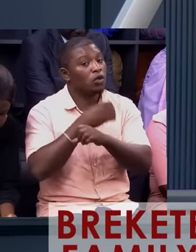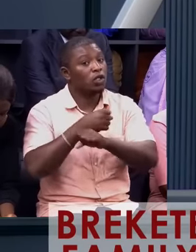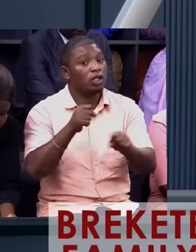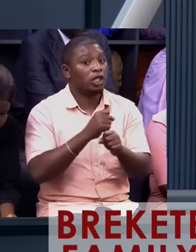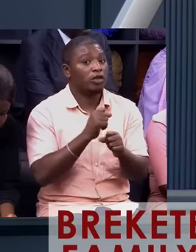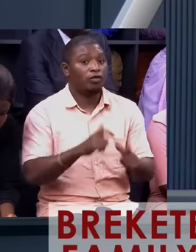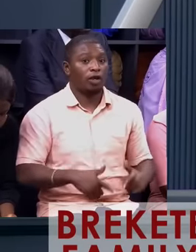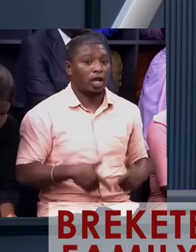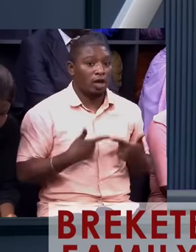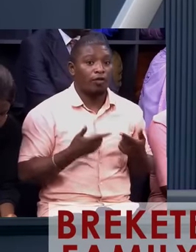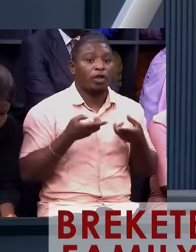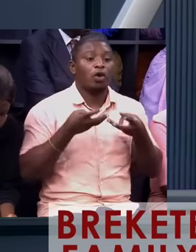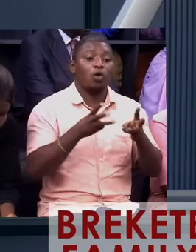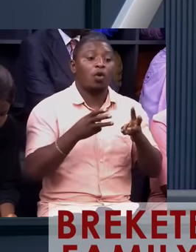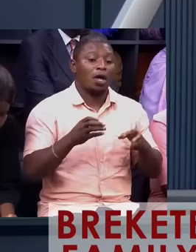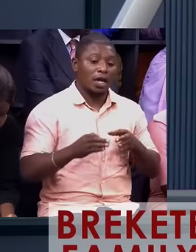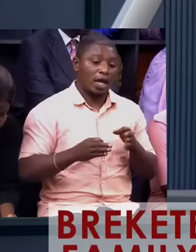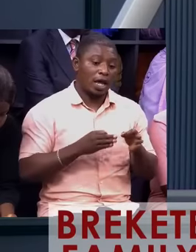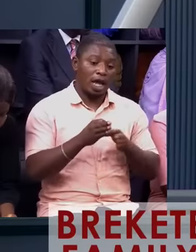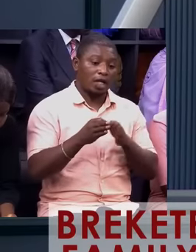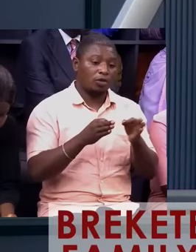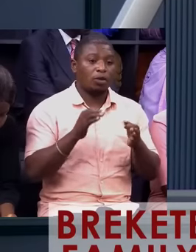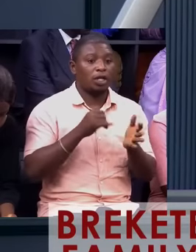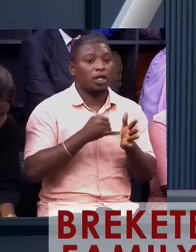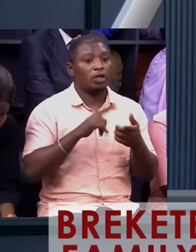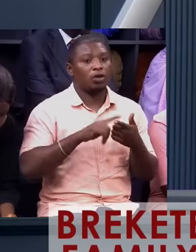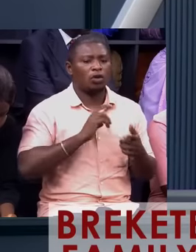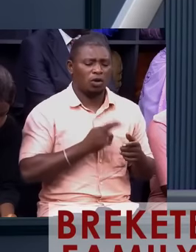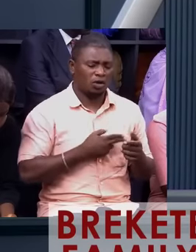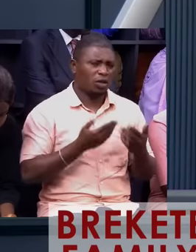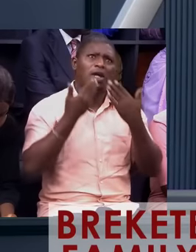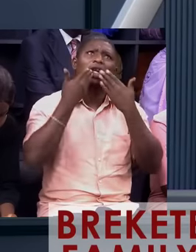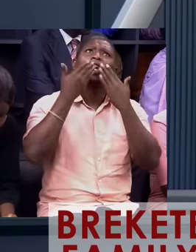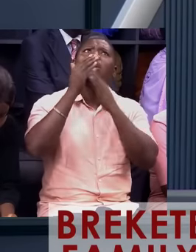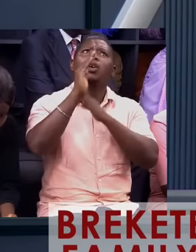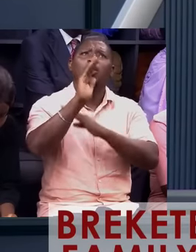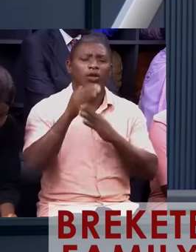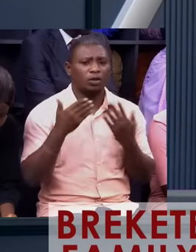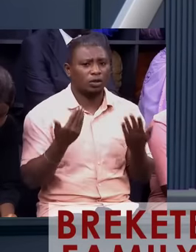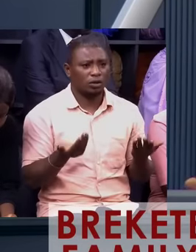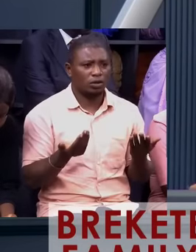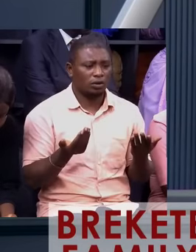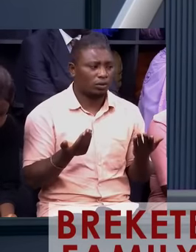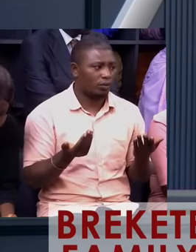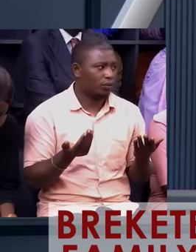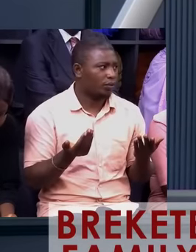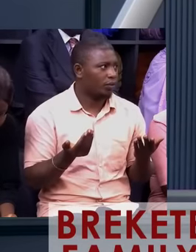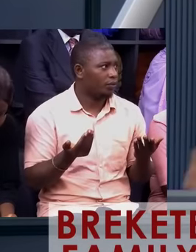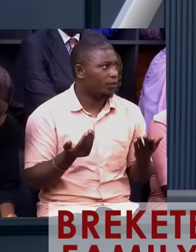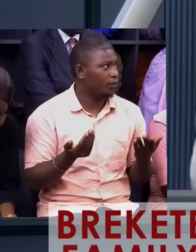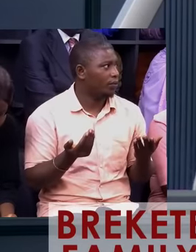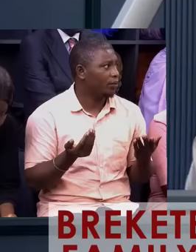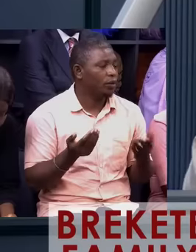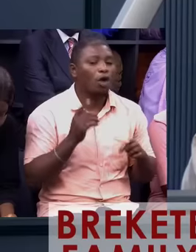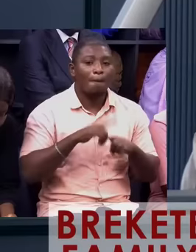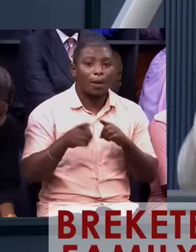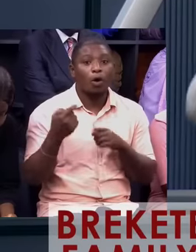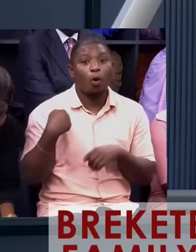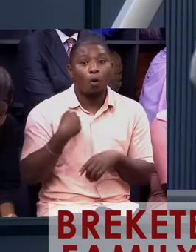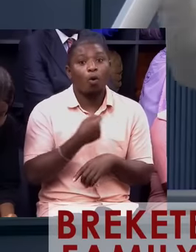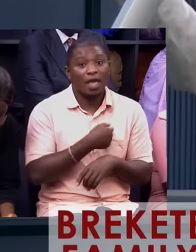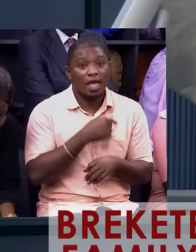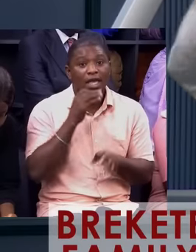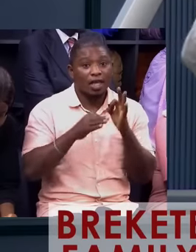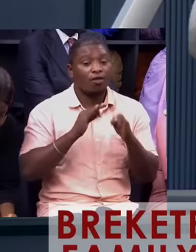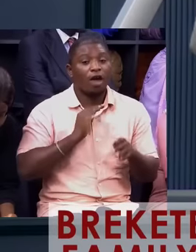life the way they explain un to us so ah thank God thank you I don't know what I understand but we